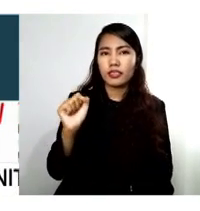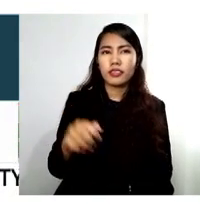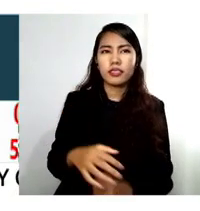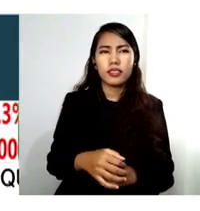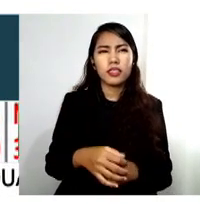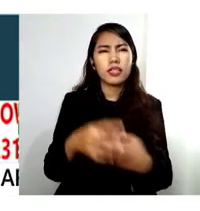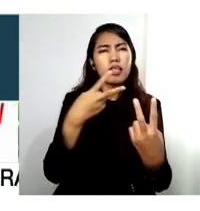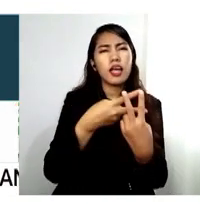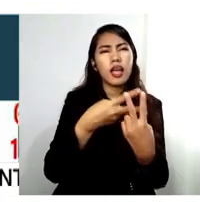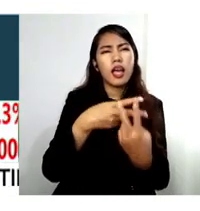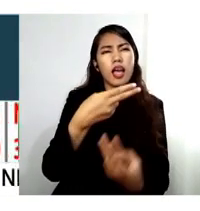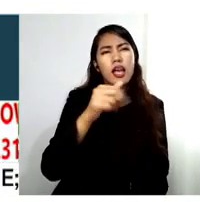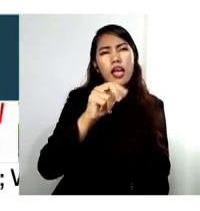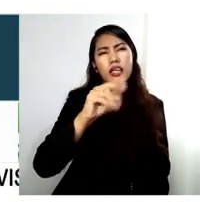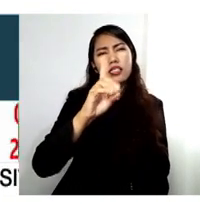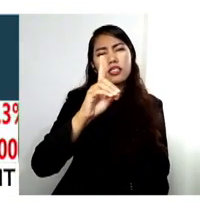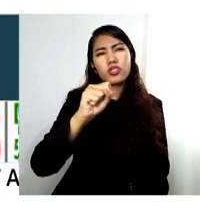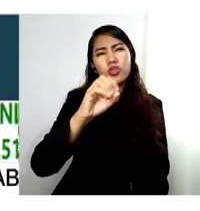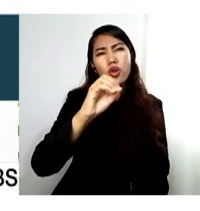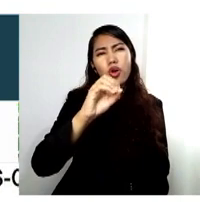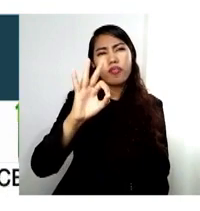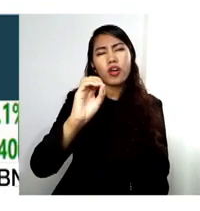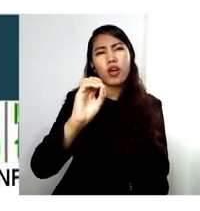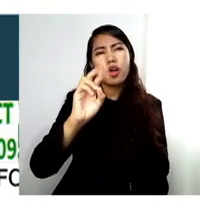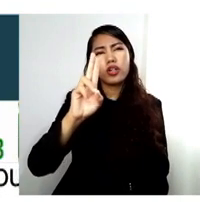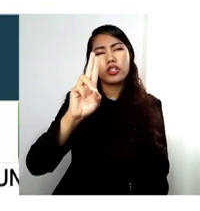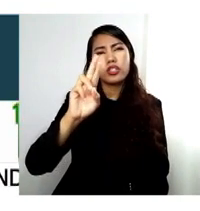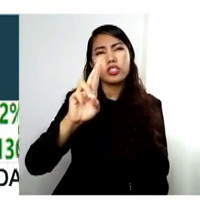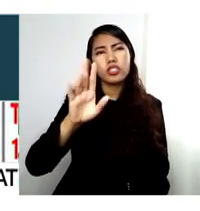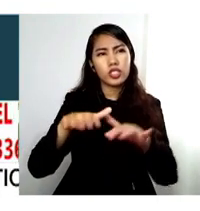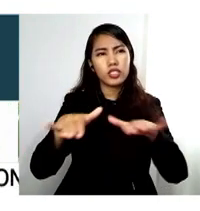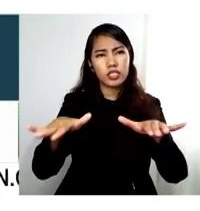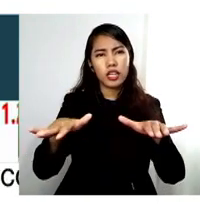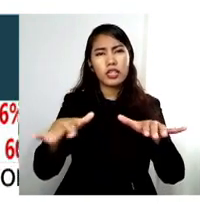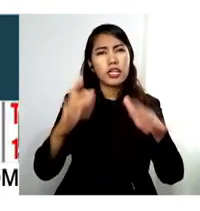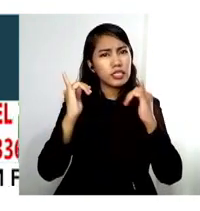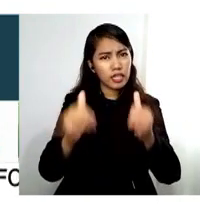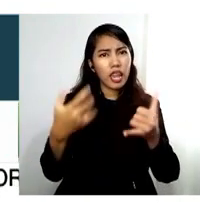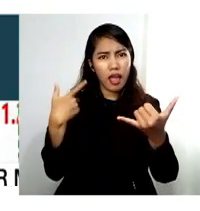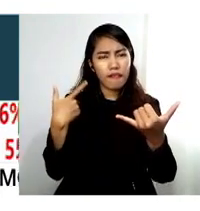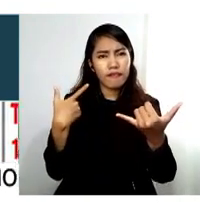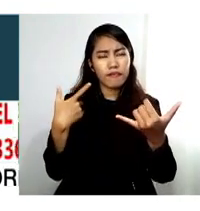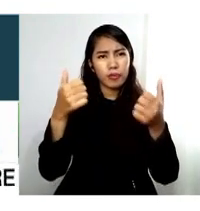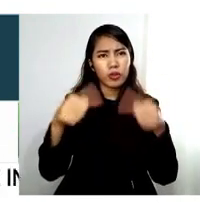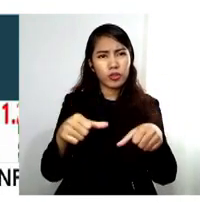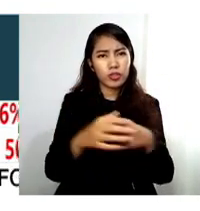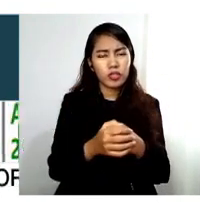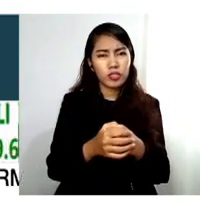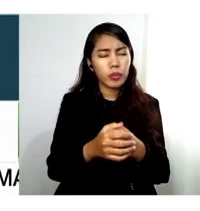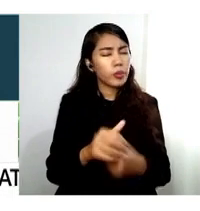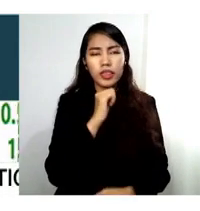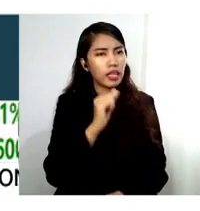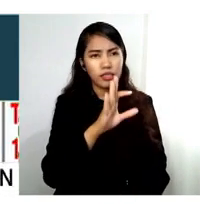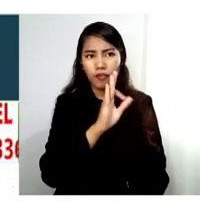group, that still has its own website running. So it still has a platform. But not in Facebook, no? And we don't